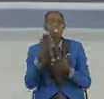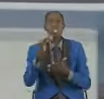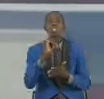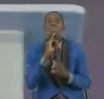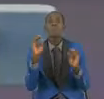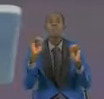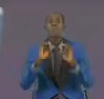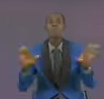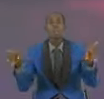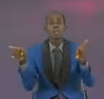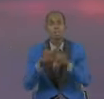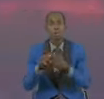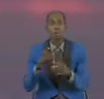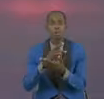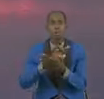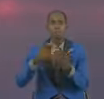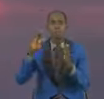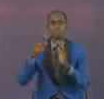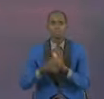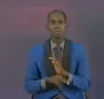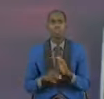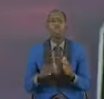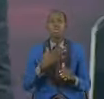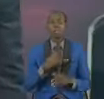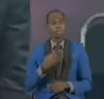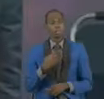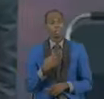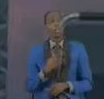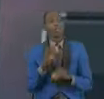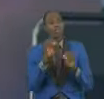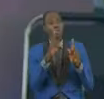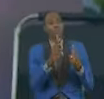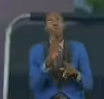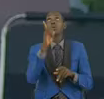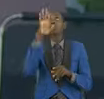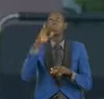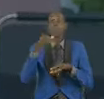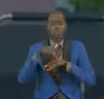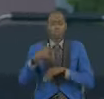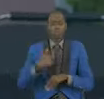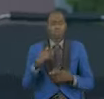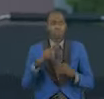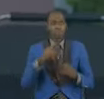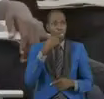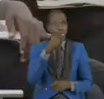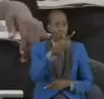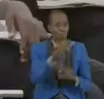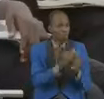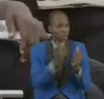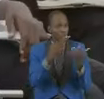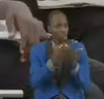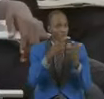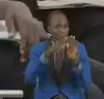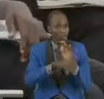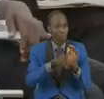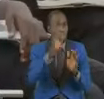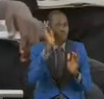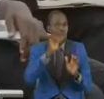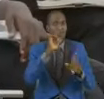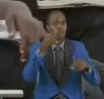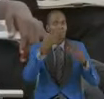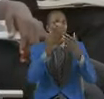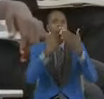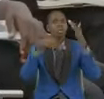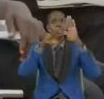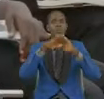you to me for me to tell you that without holiness, you will not get to heaven. He wanted you to hear. That's why